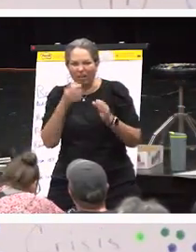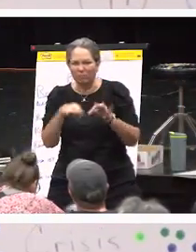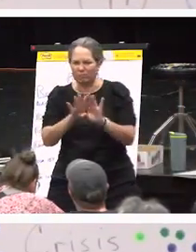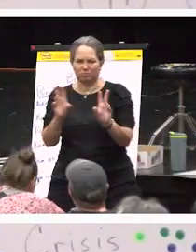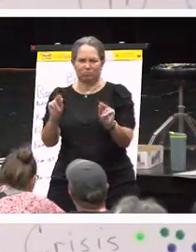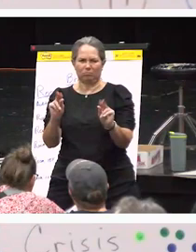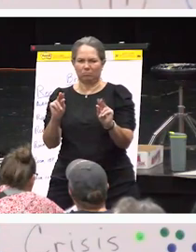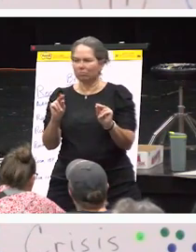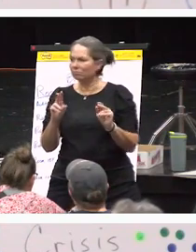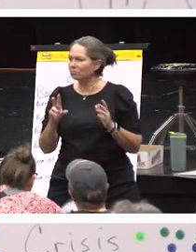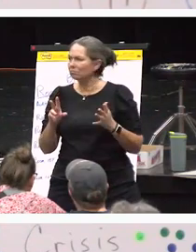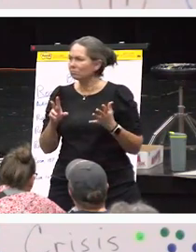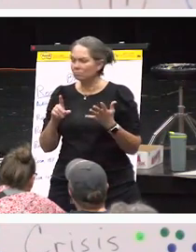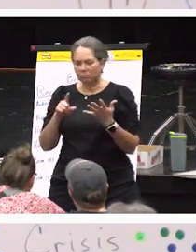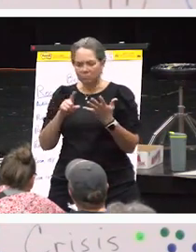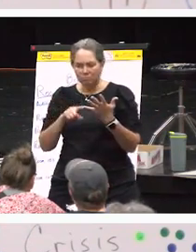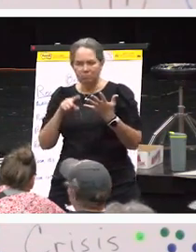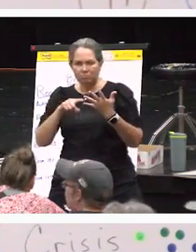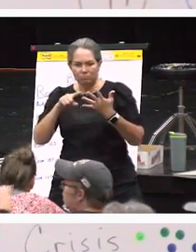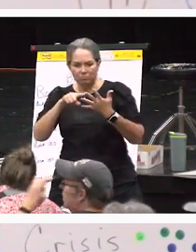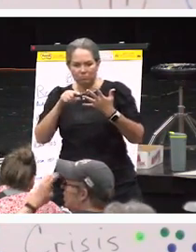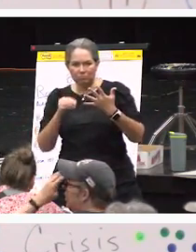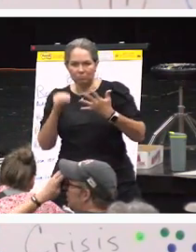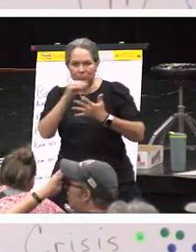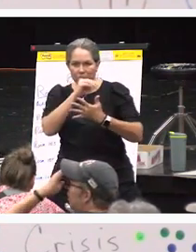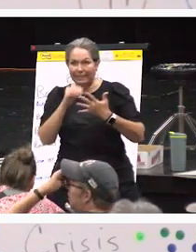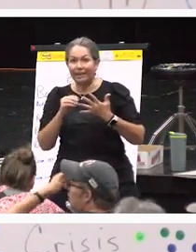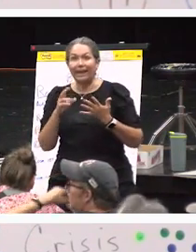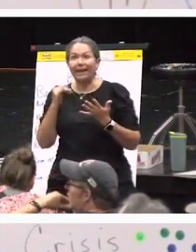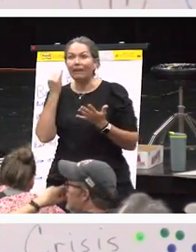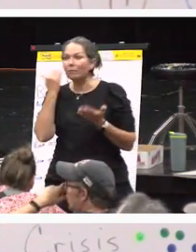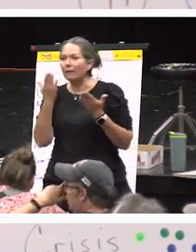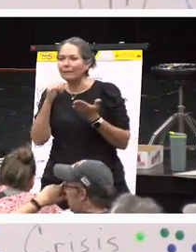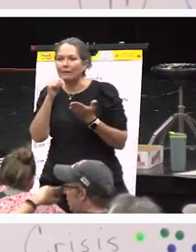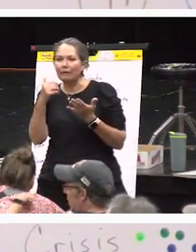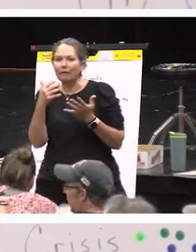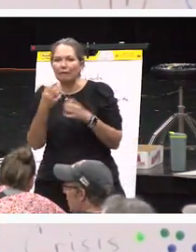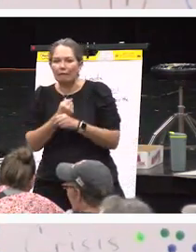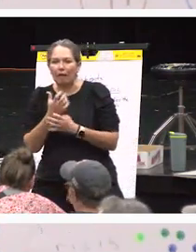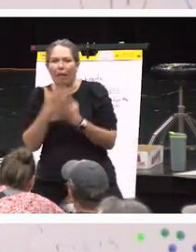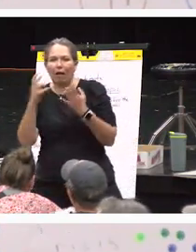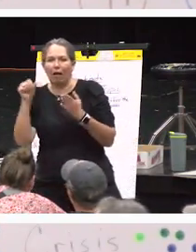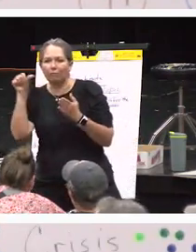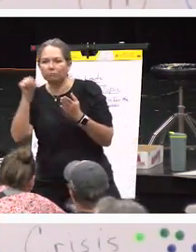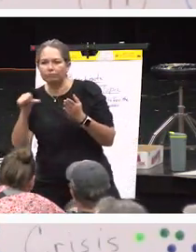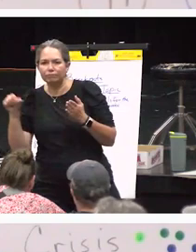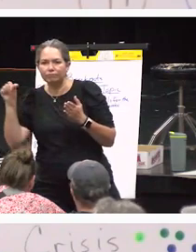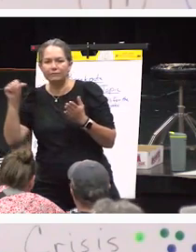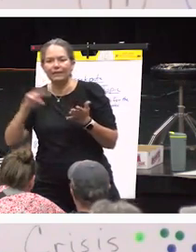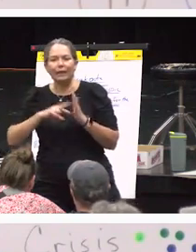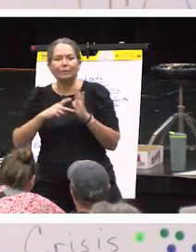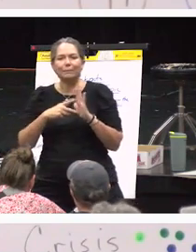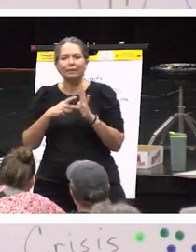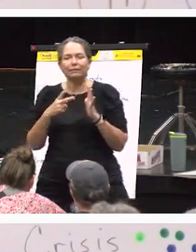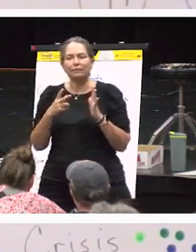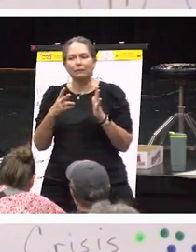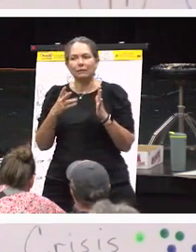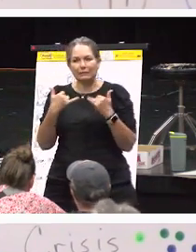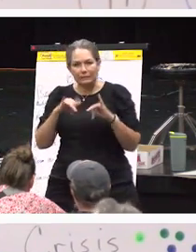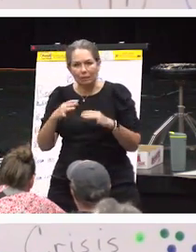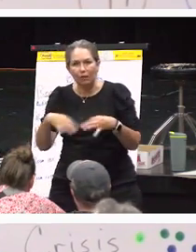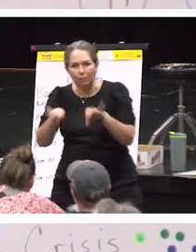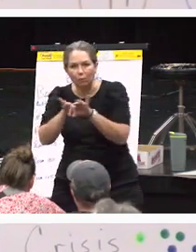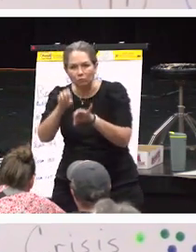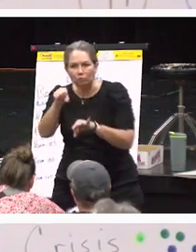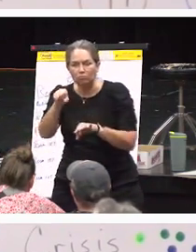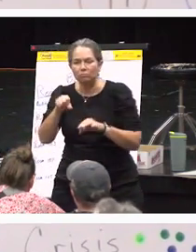votes ending hunger got, but if it didn't get a lot, it's not because it's not important to us as a community. I think we're sort of focusing in on